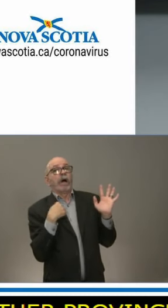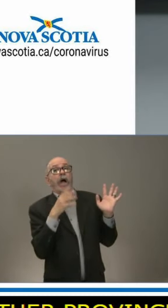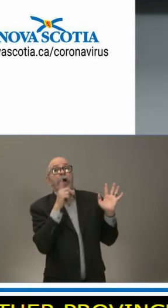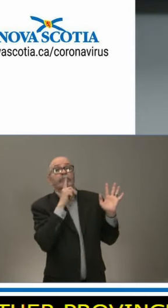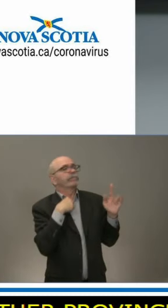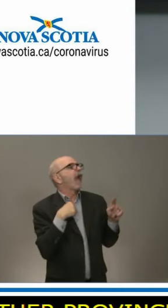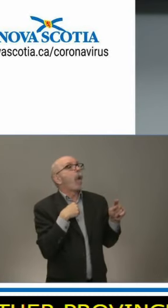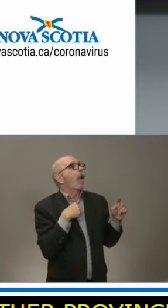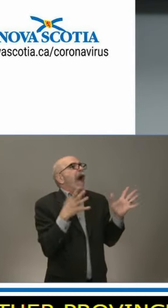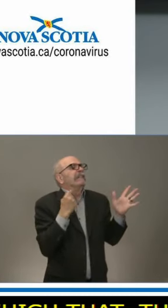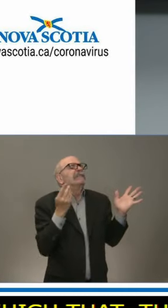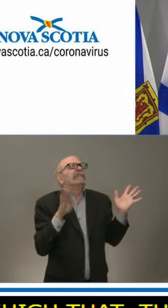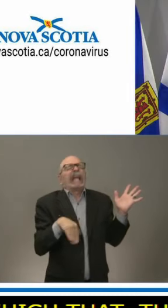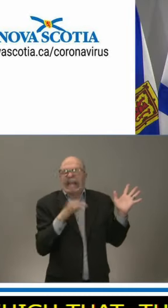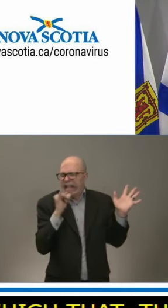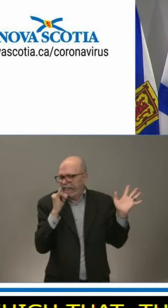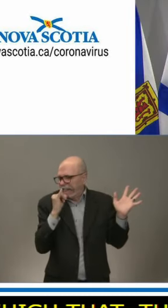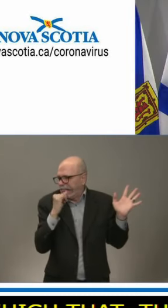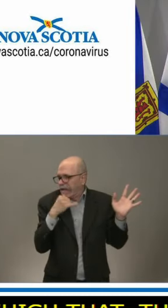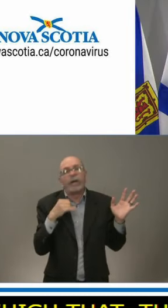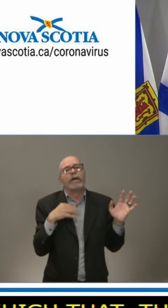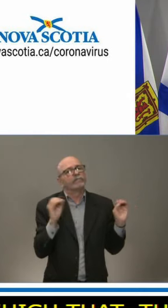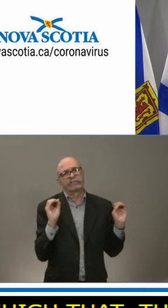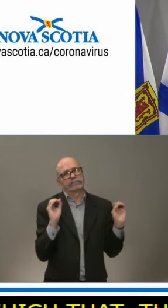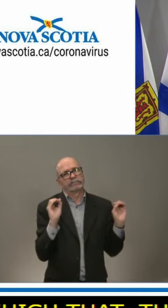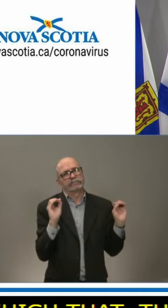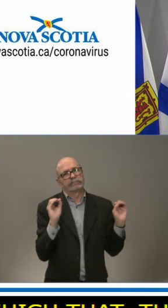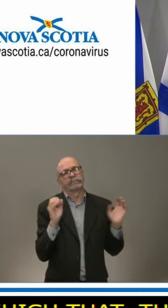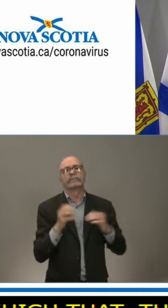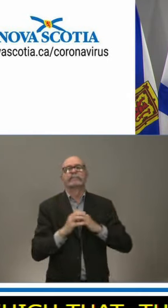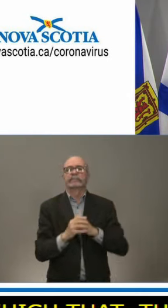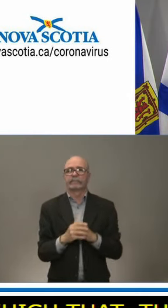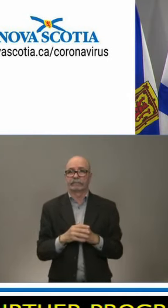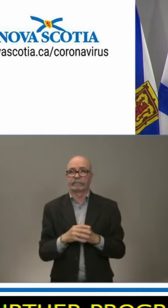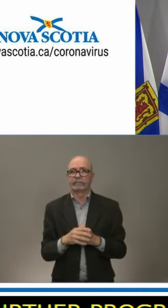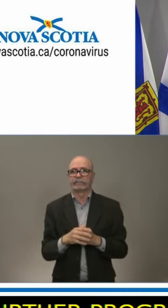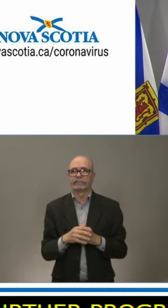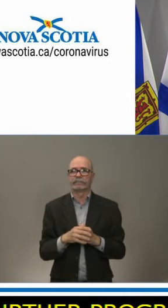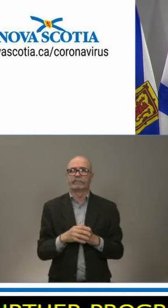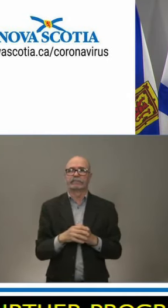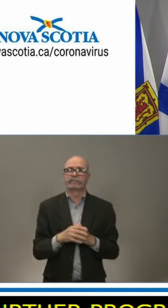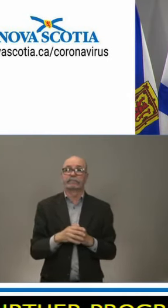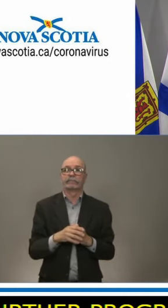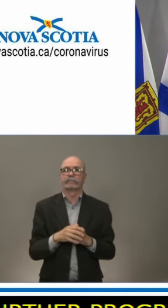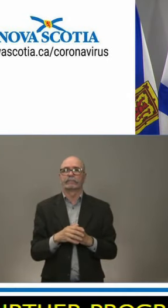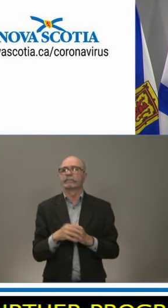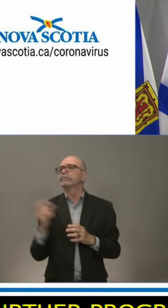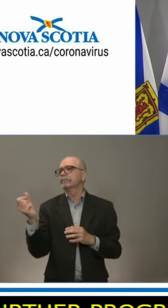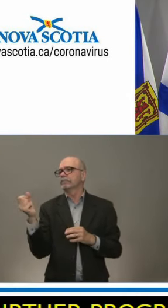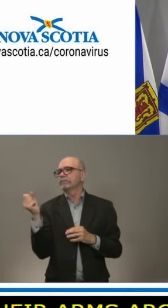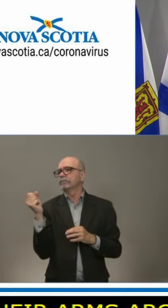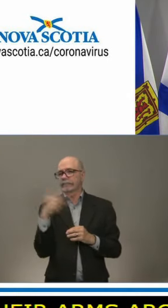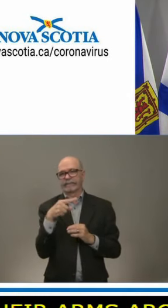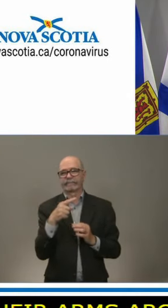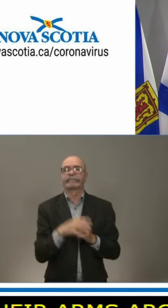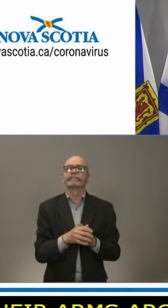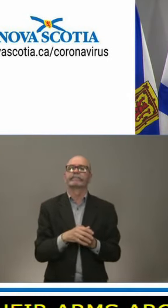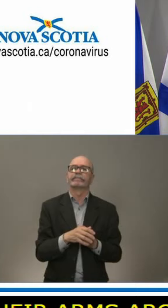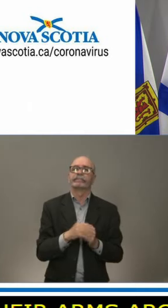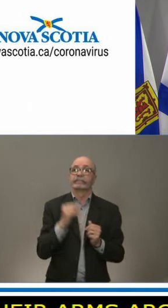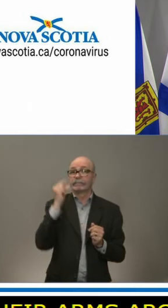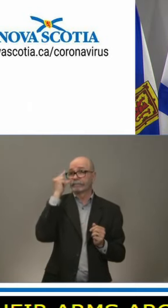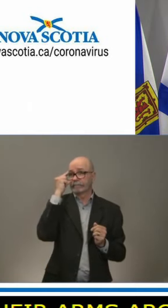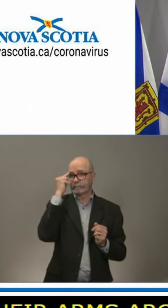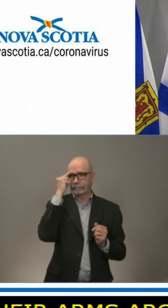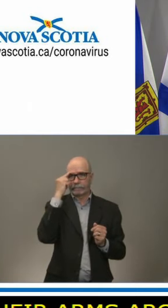Cassandra, do you have a follow-up? Yes, and this one is for Premier McNeil. So this is in reference to my question from last week concerning the